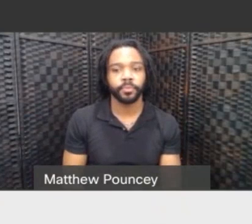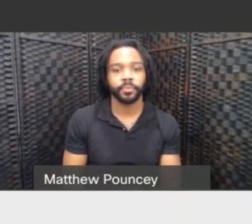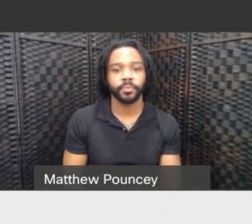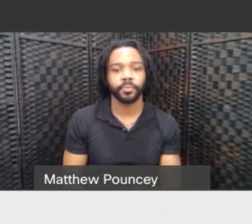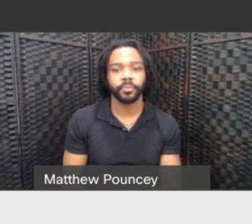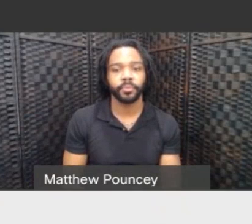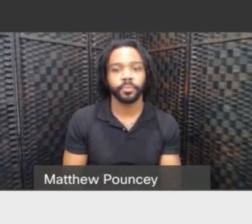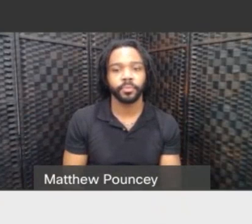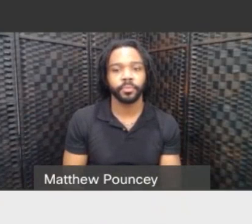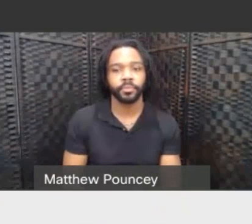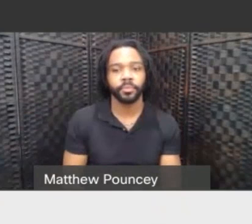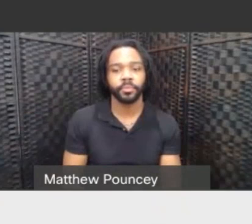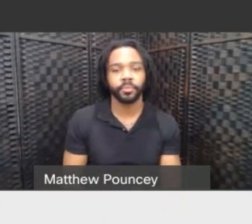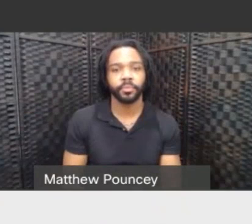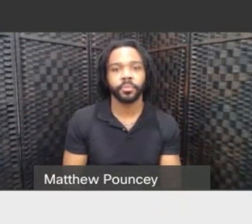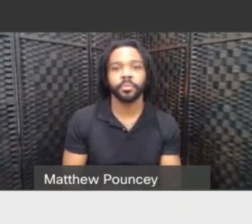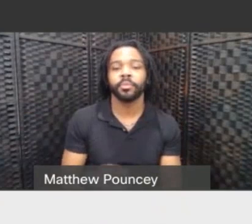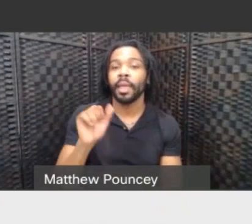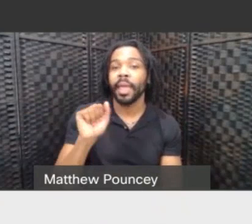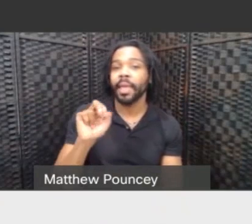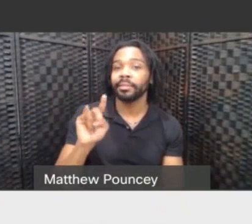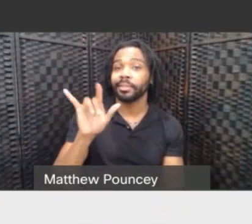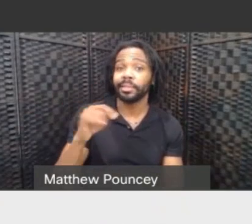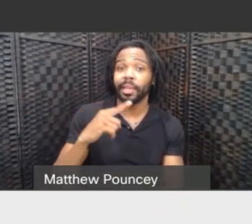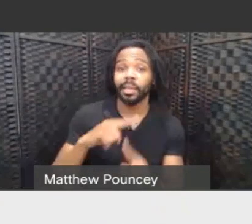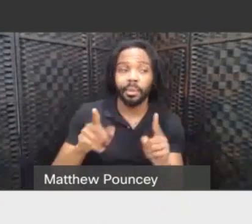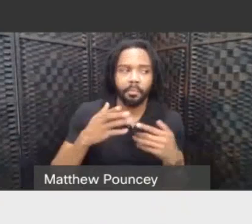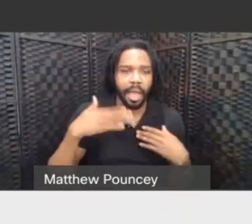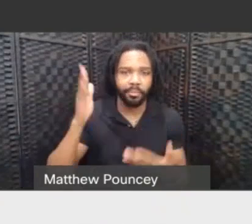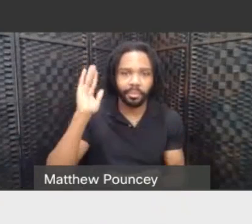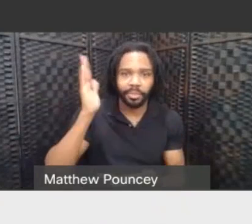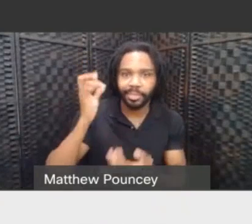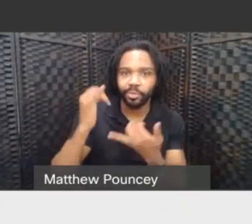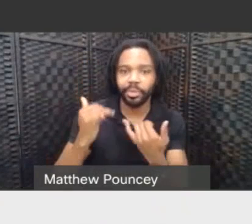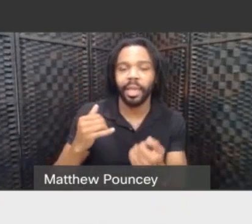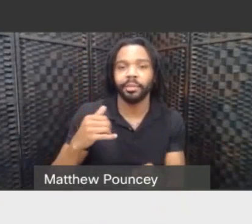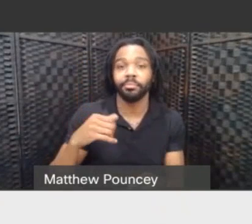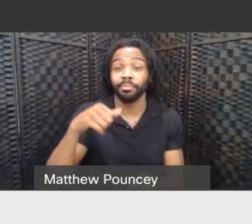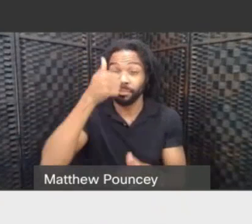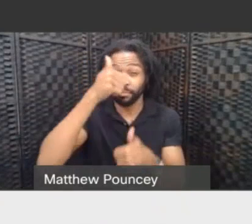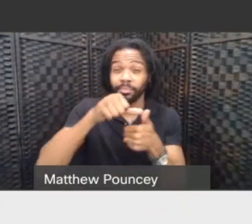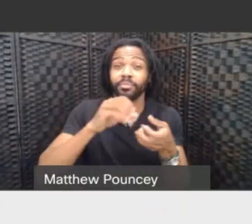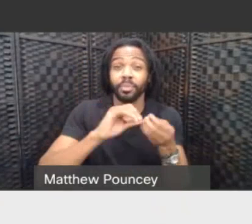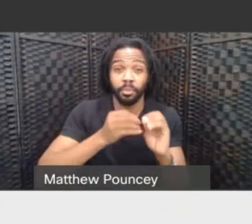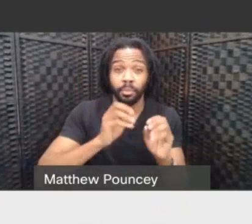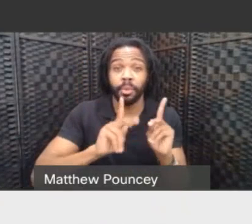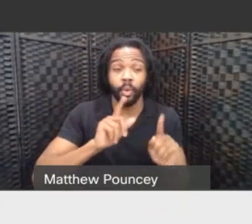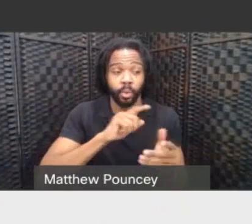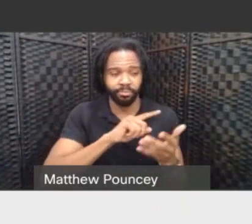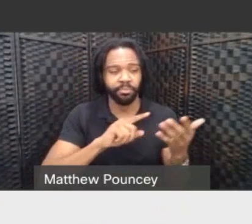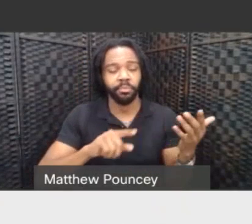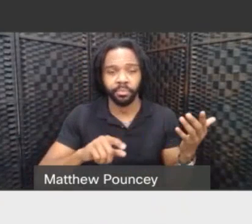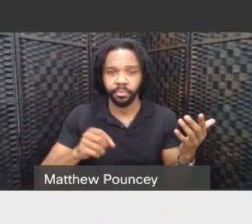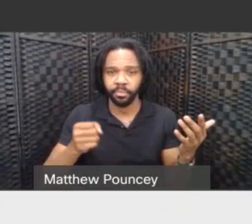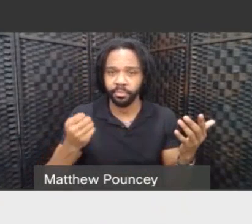But even in my presentation today, if you'll recall, of the people we have a number of